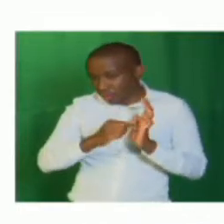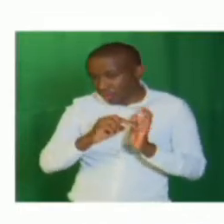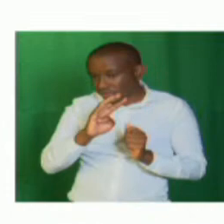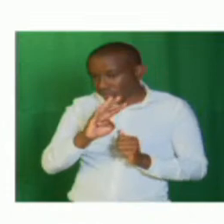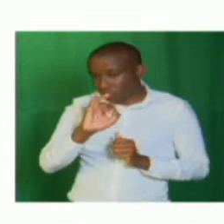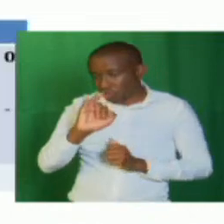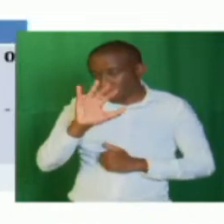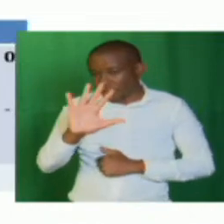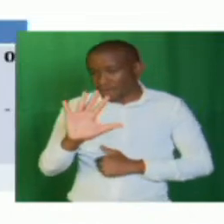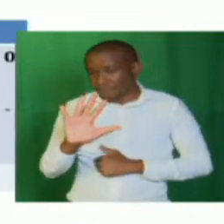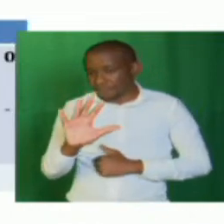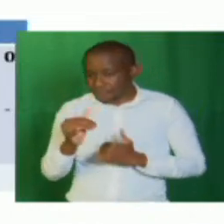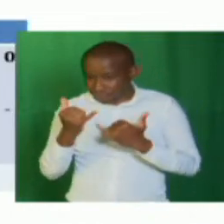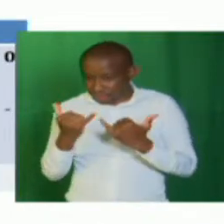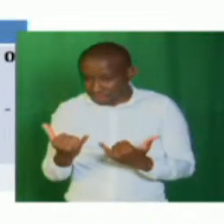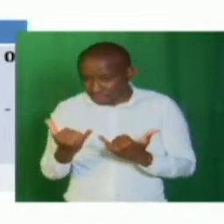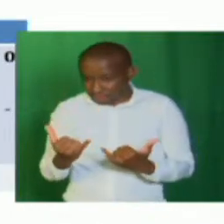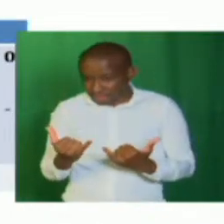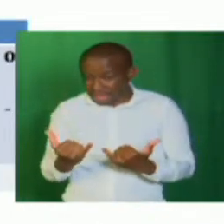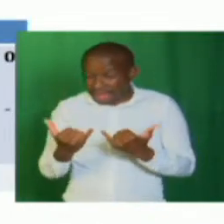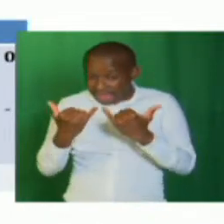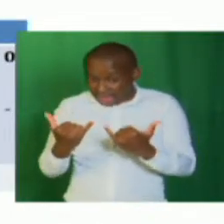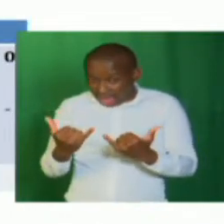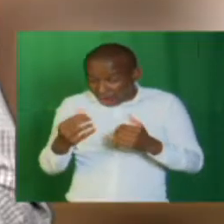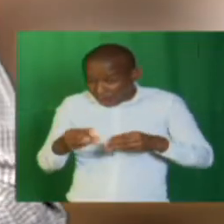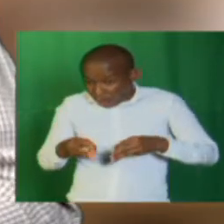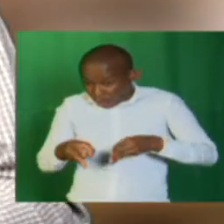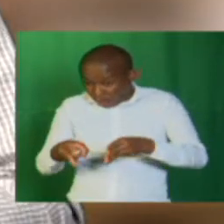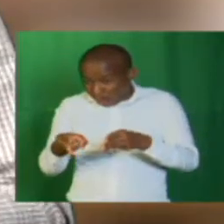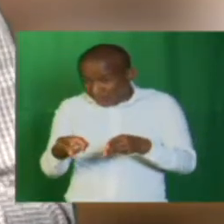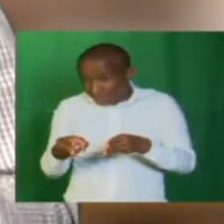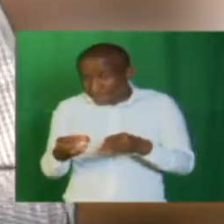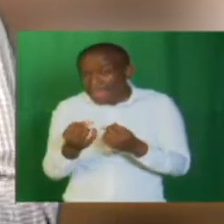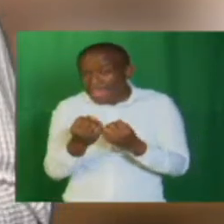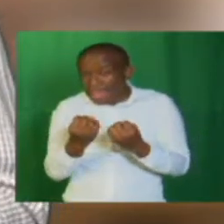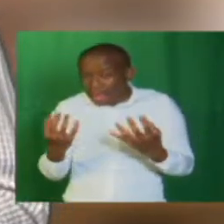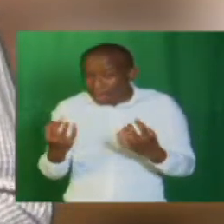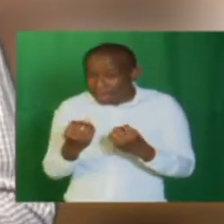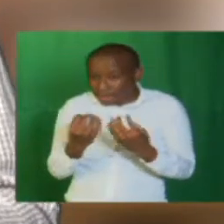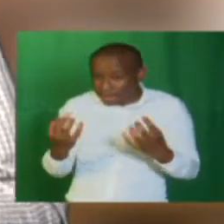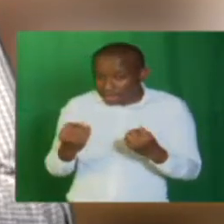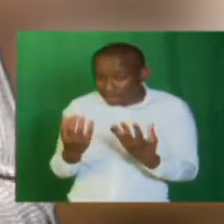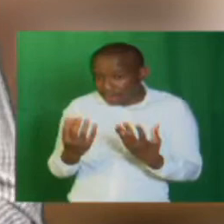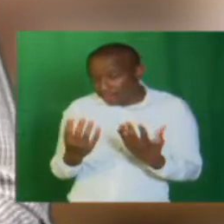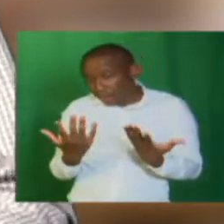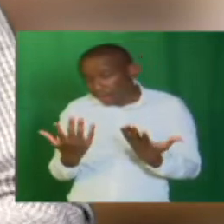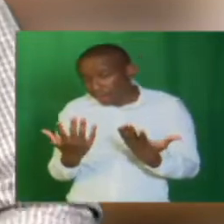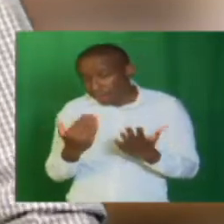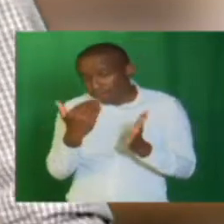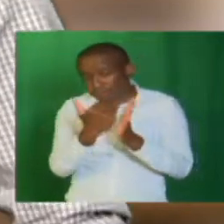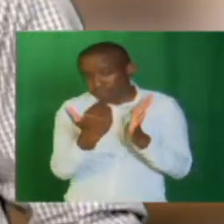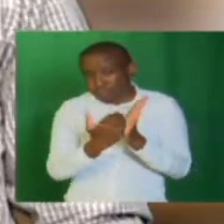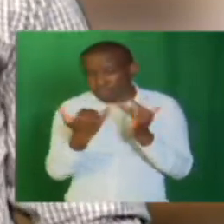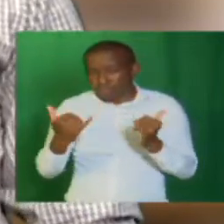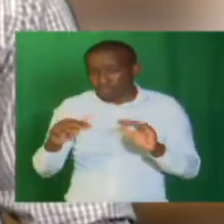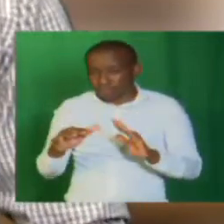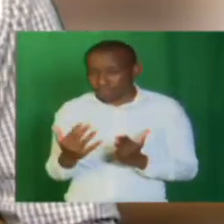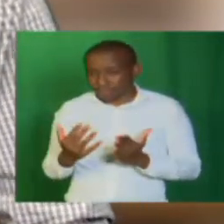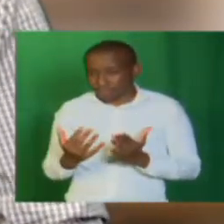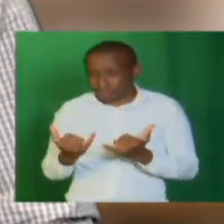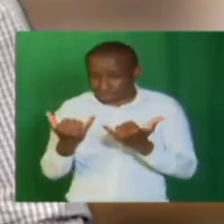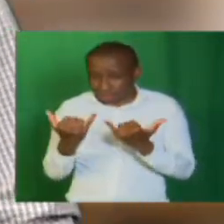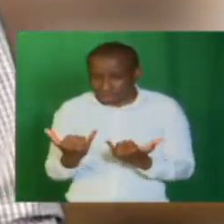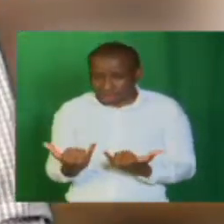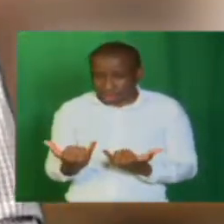0.425. And then this is a way of seeing the number of roots that you have to get using this one. So what